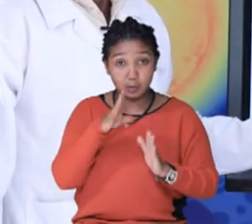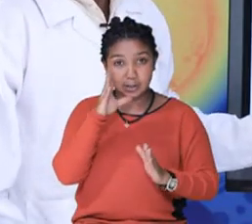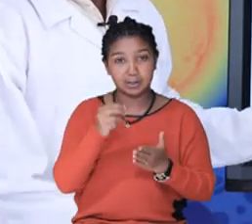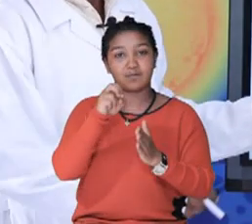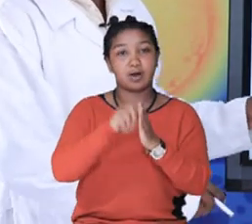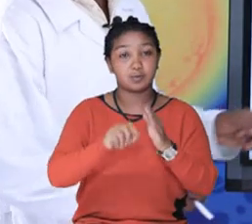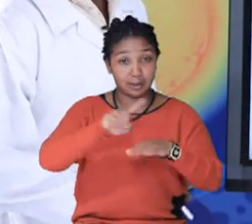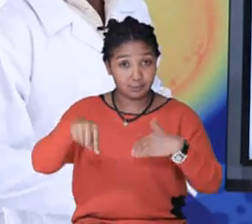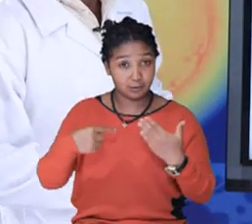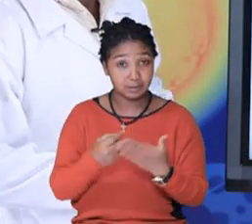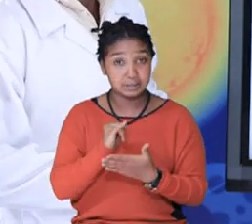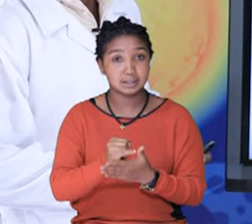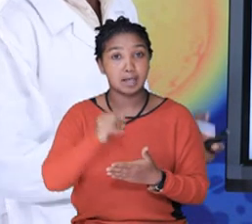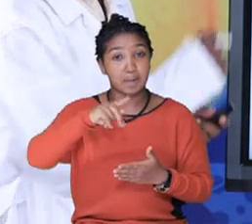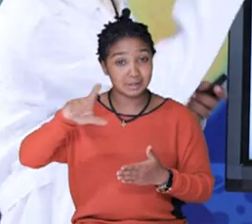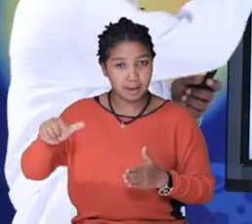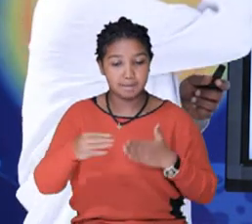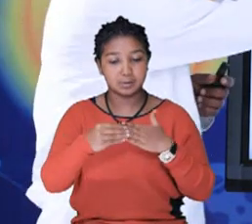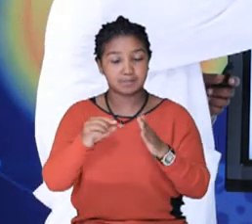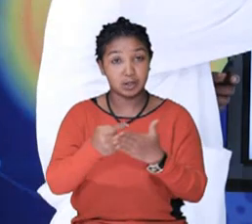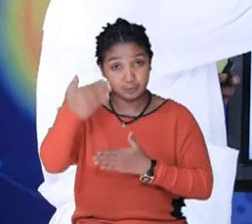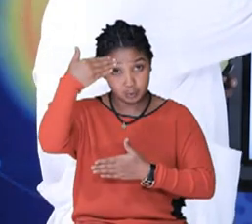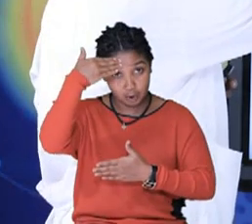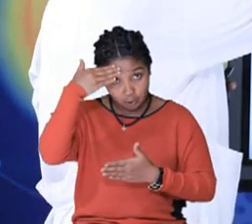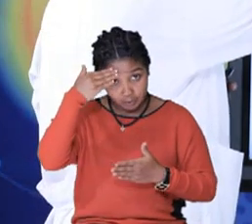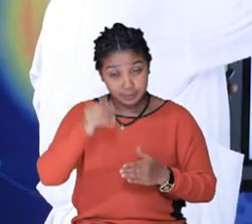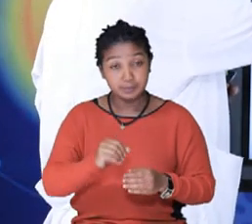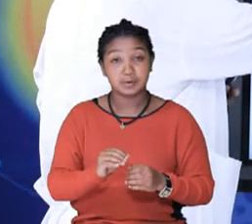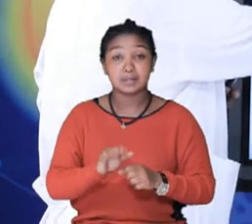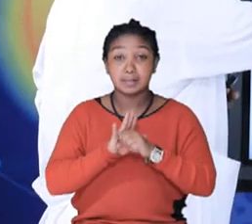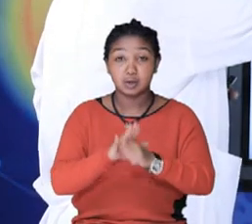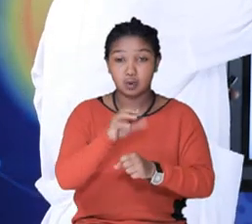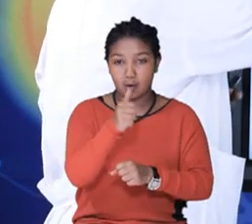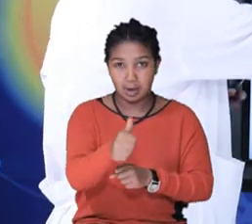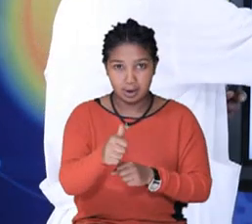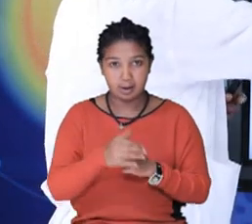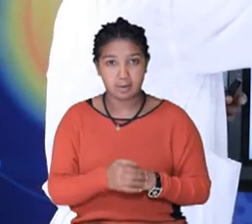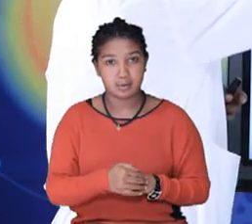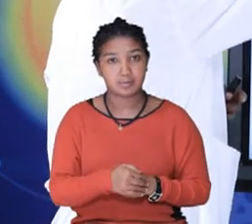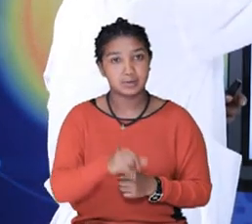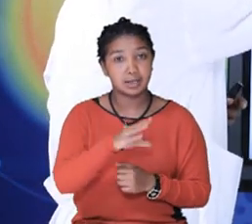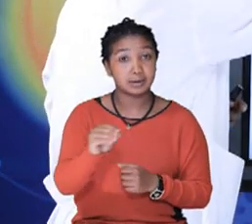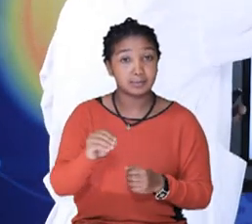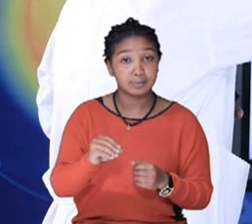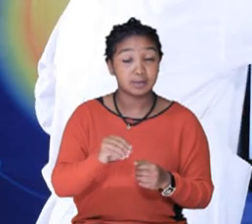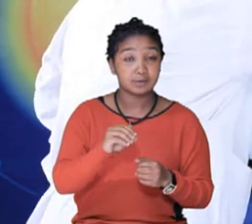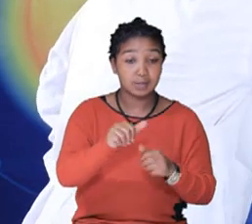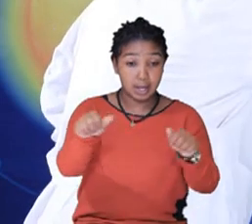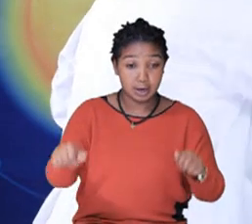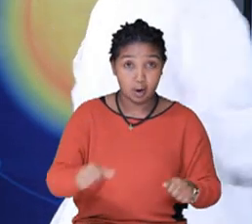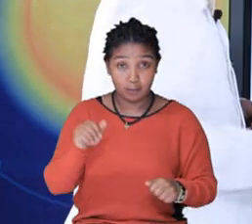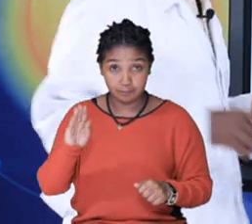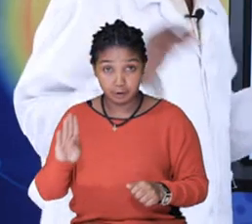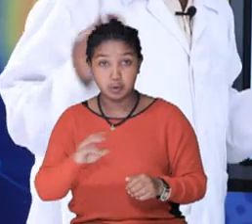value. So, this is Pascal's principle. If you know the pressure of at A and the area of